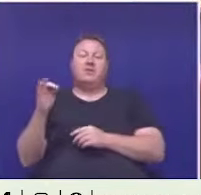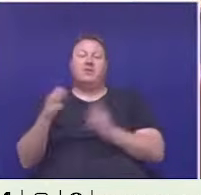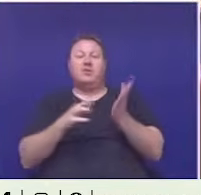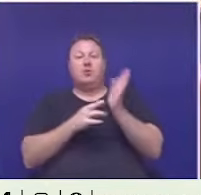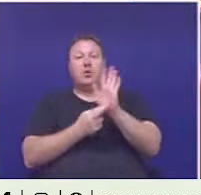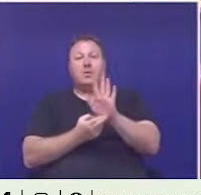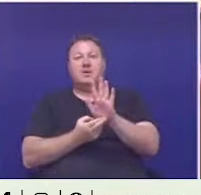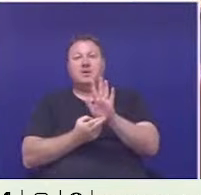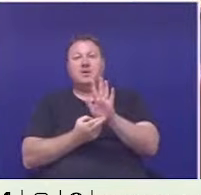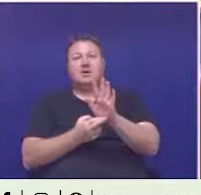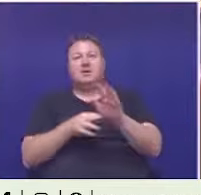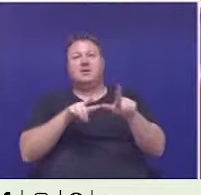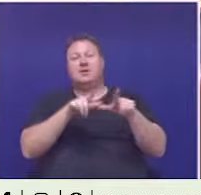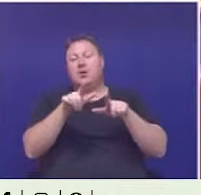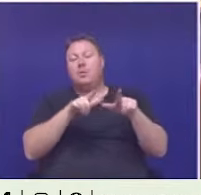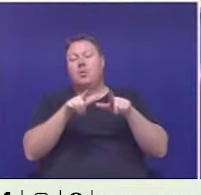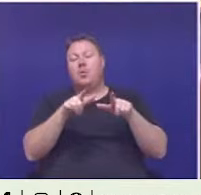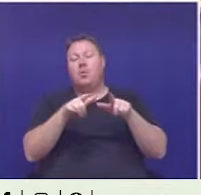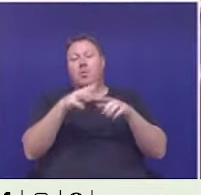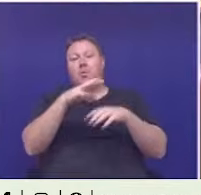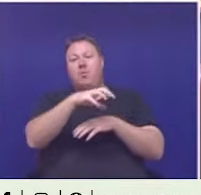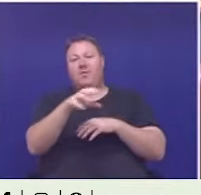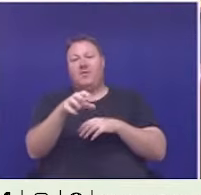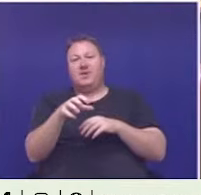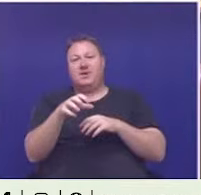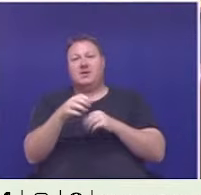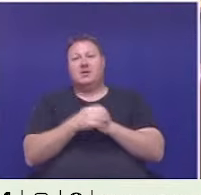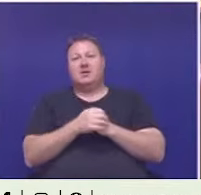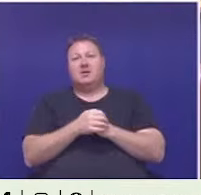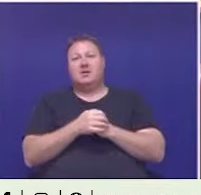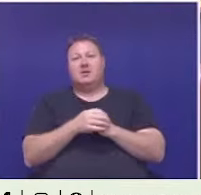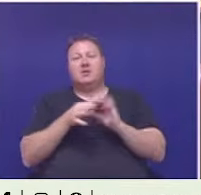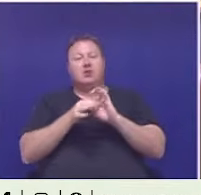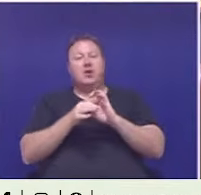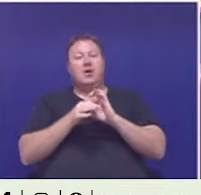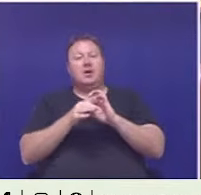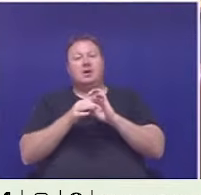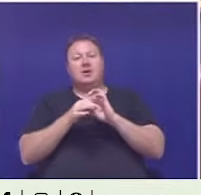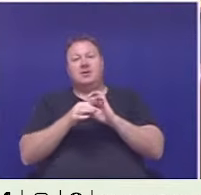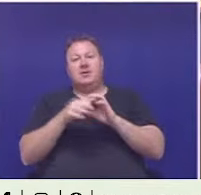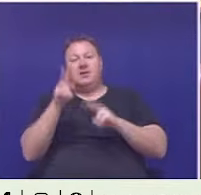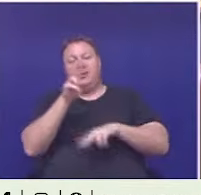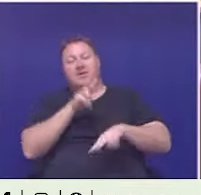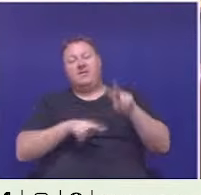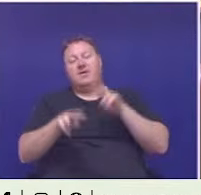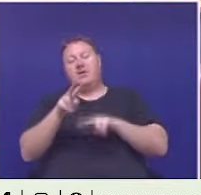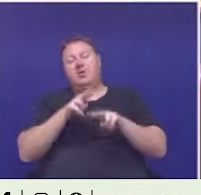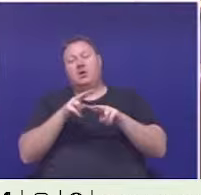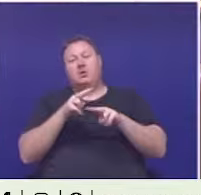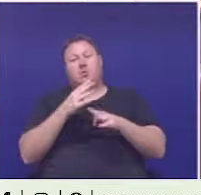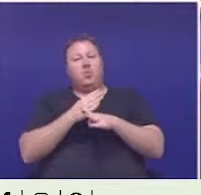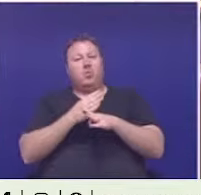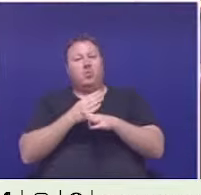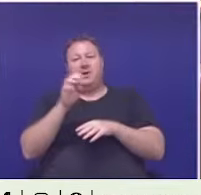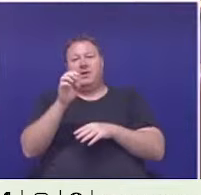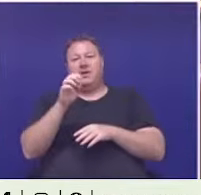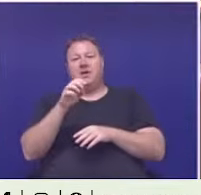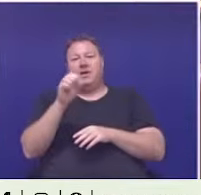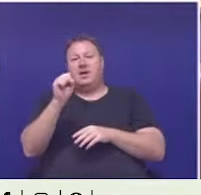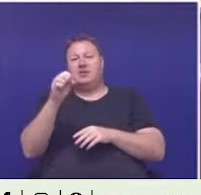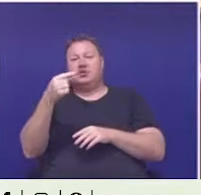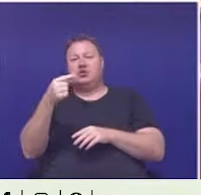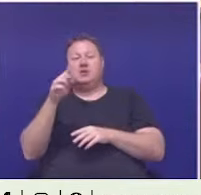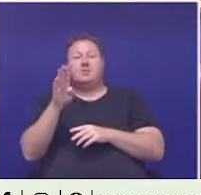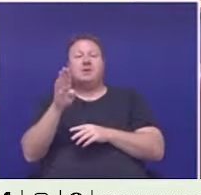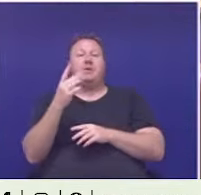from the Limpopo province. It relates to evaluating effectiveness of SGBs. It's enumerated as